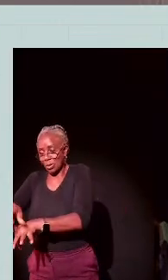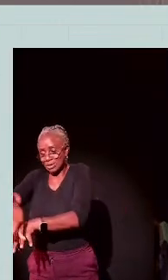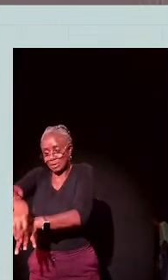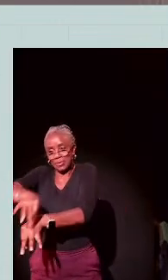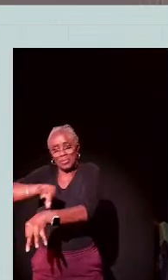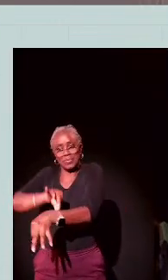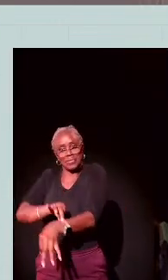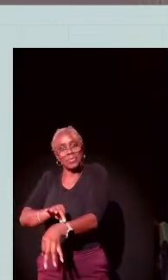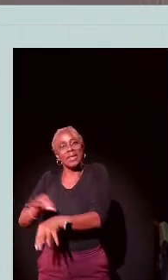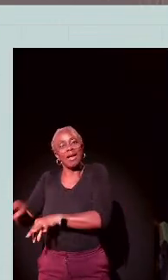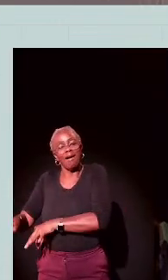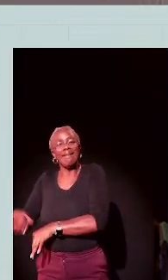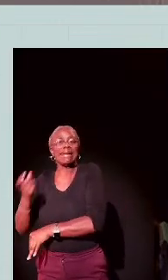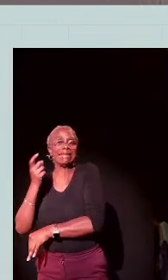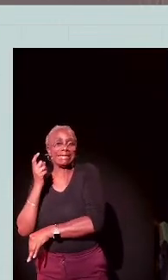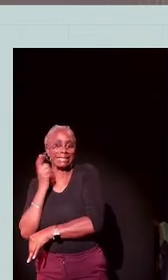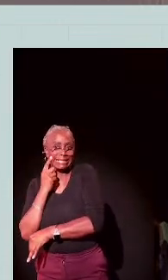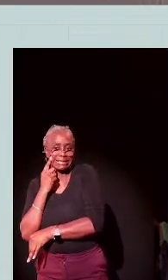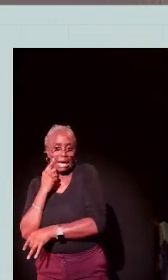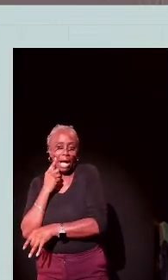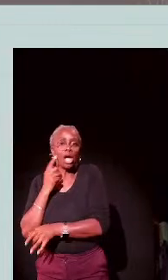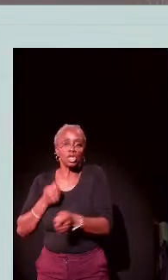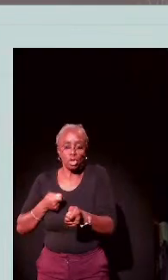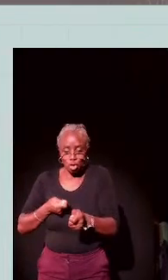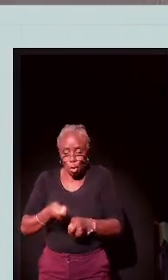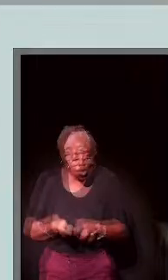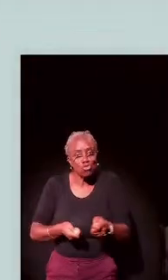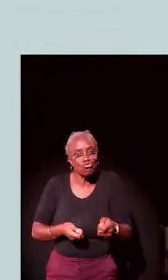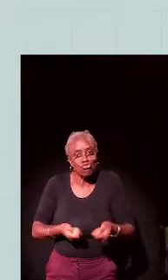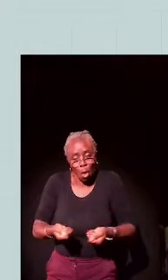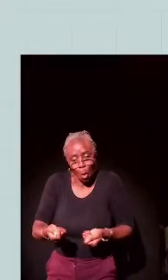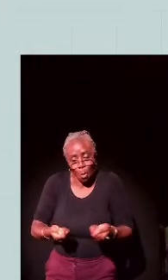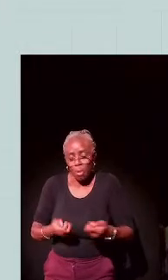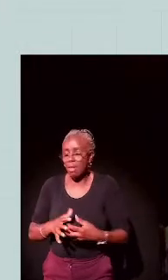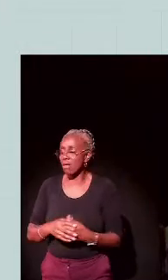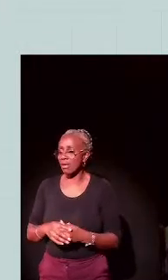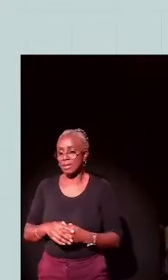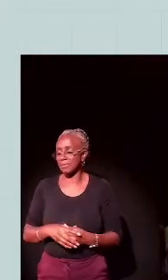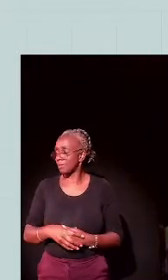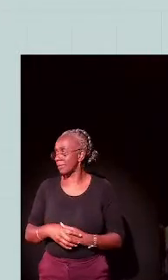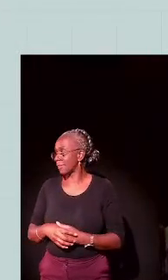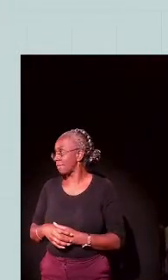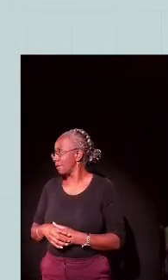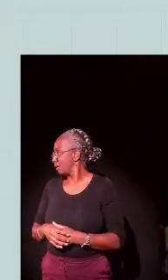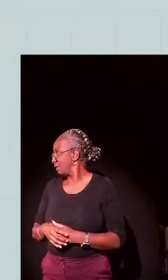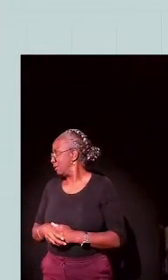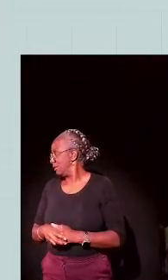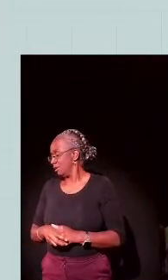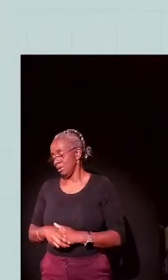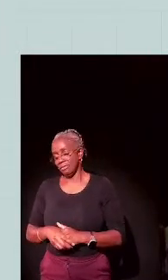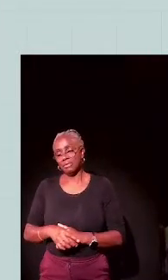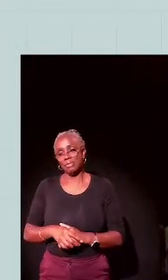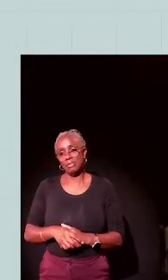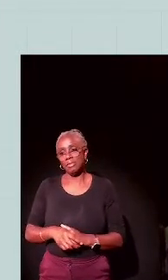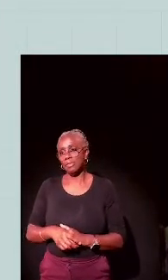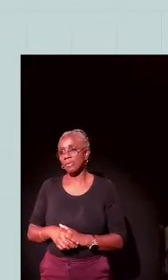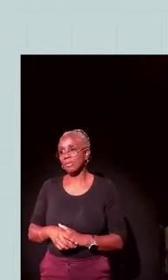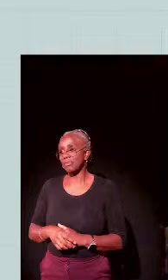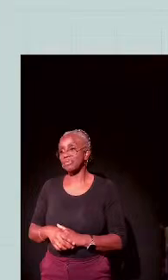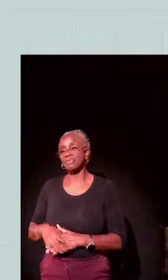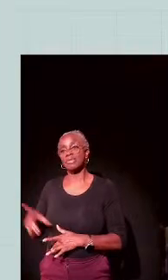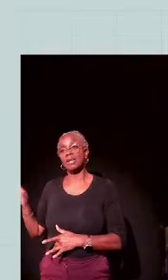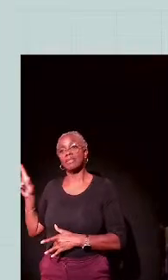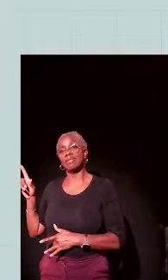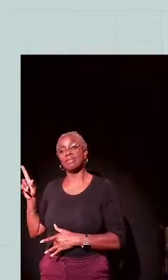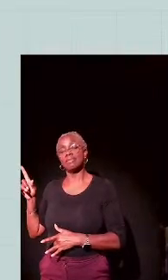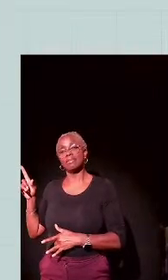that's going to be a control kind of surface. And this is a bit more about the technical